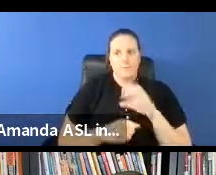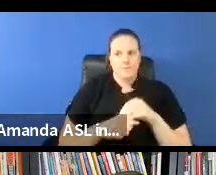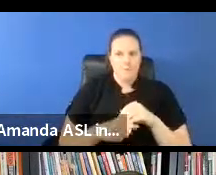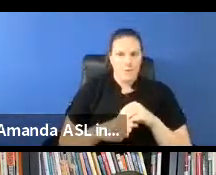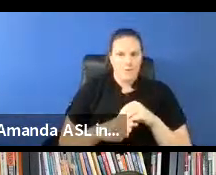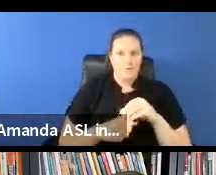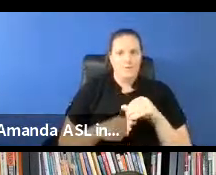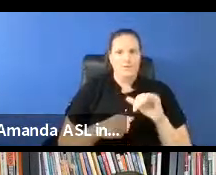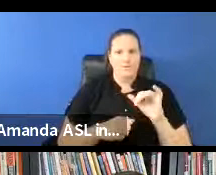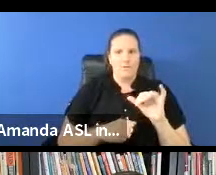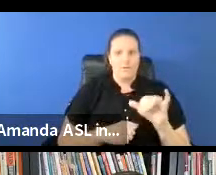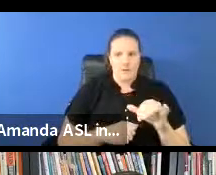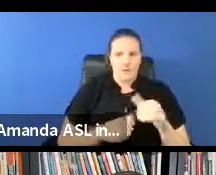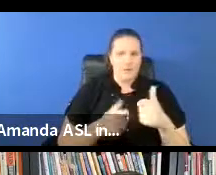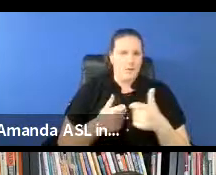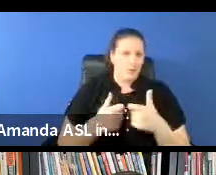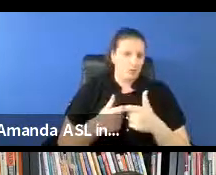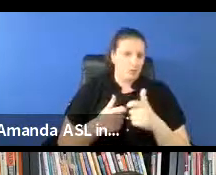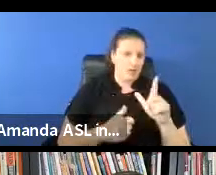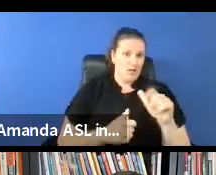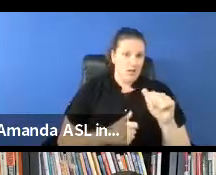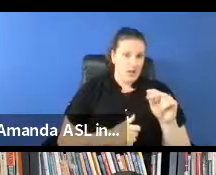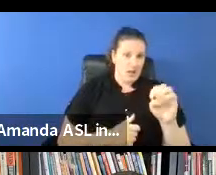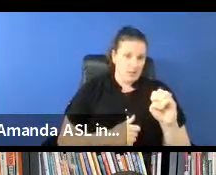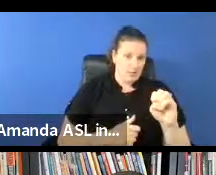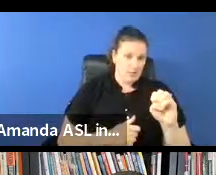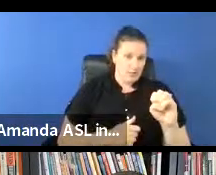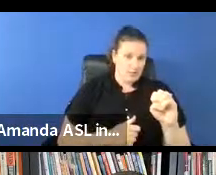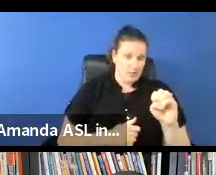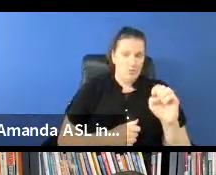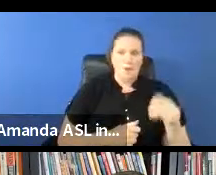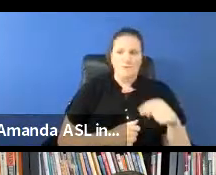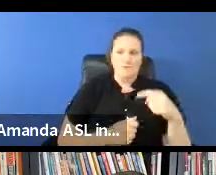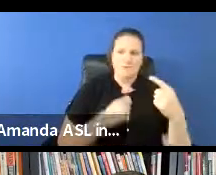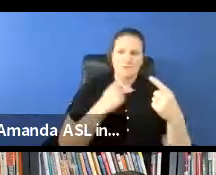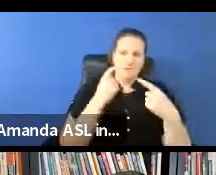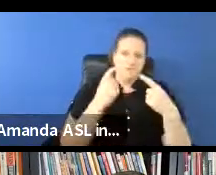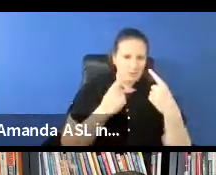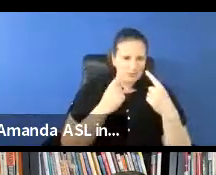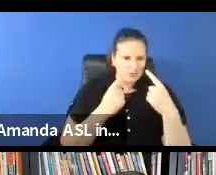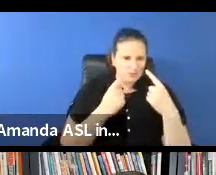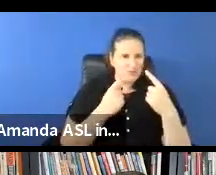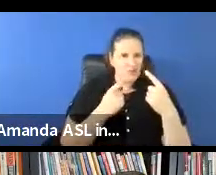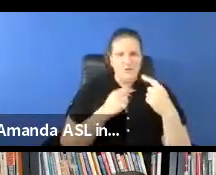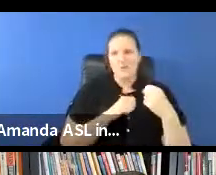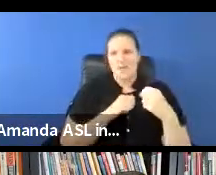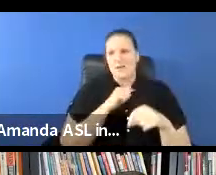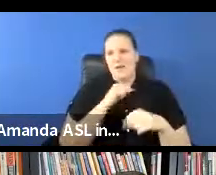that electric lane. So we have to make considerations that we are not